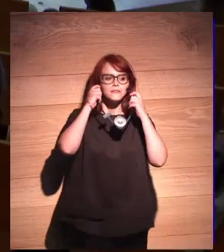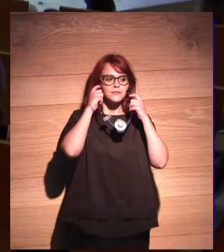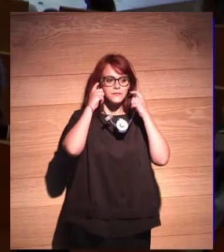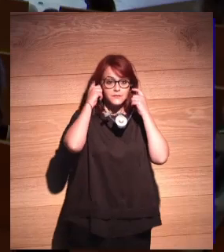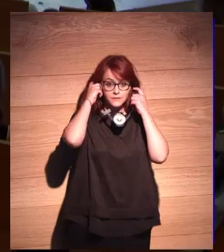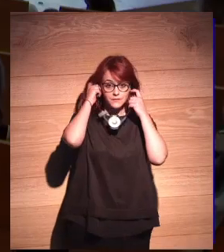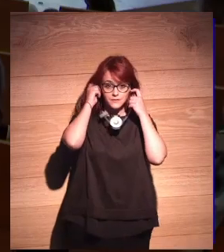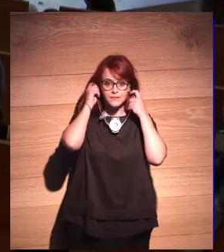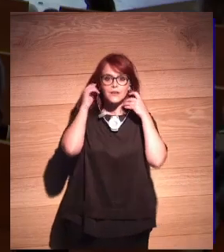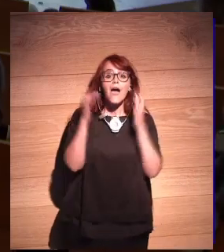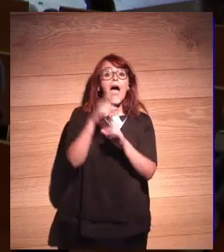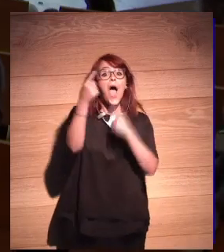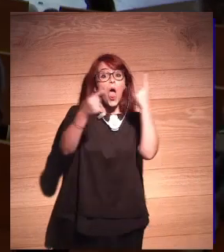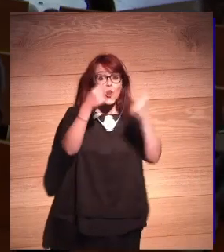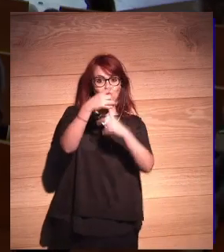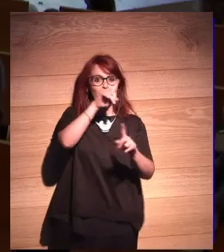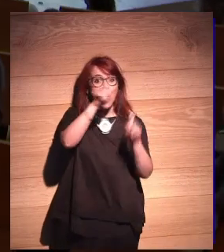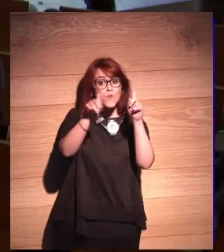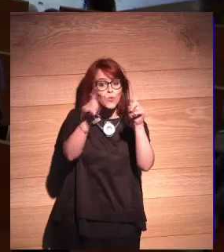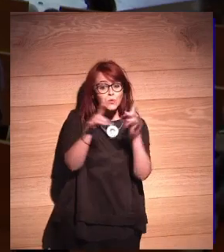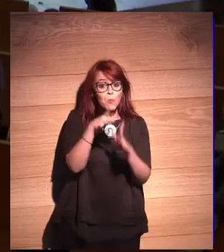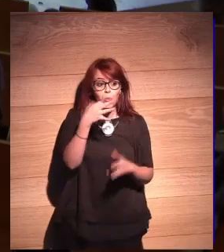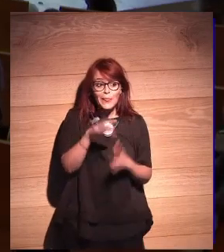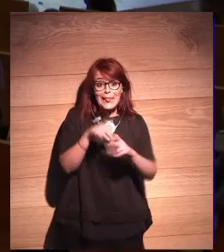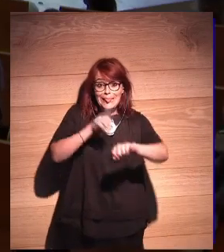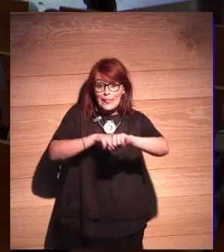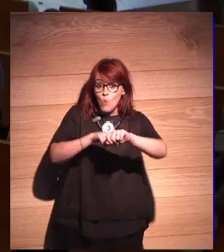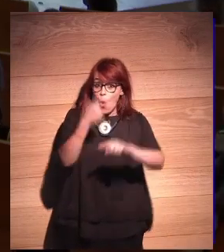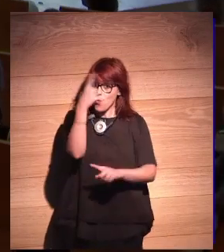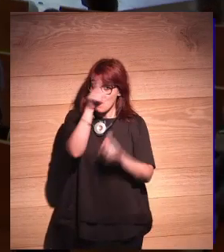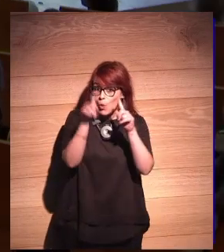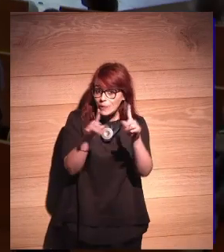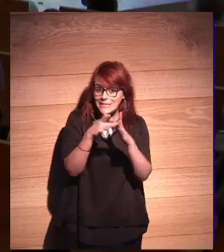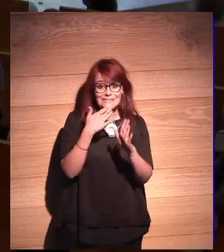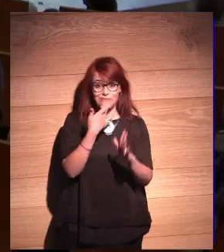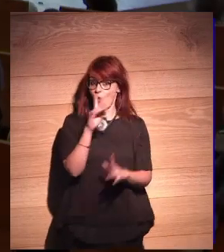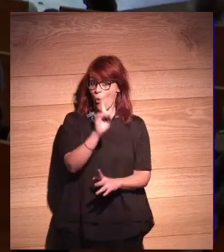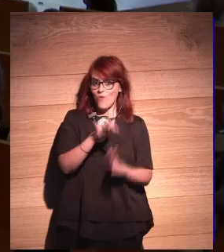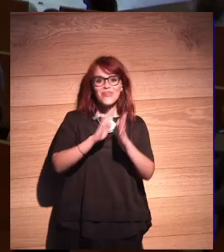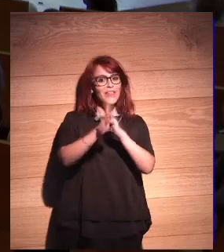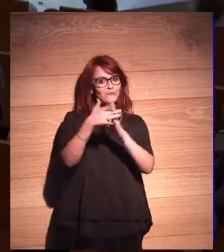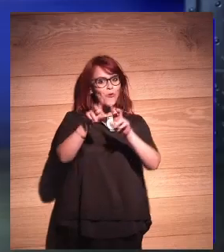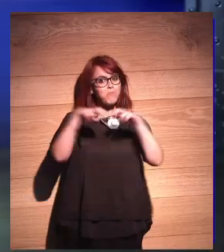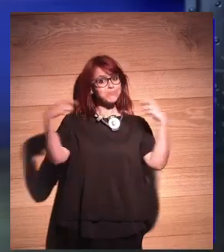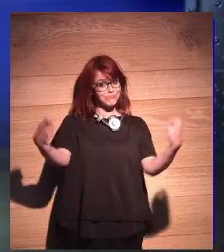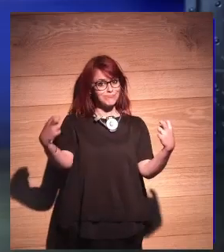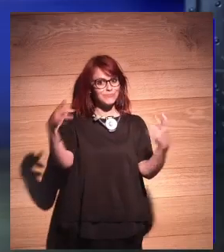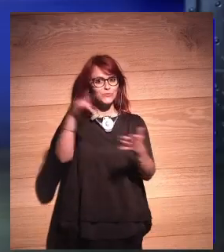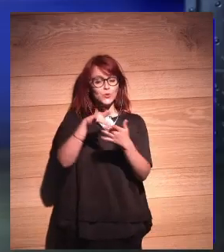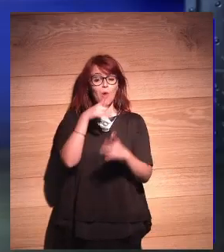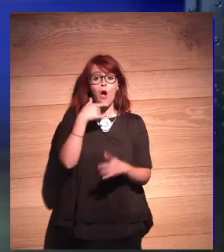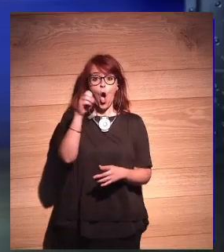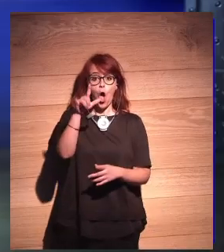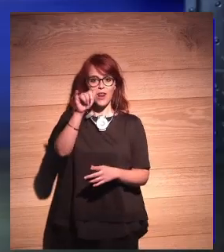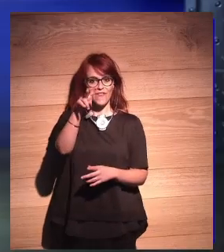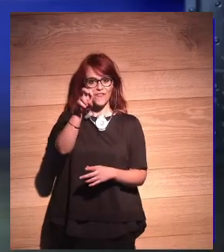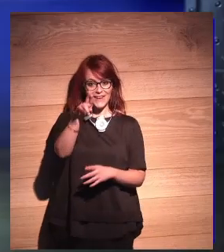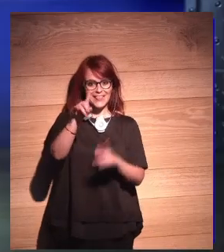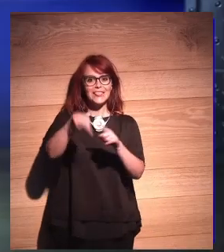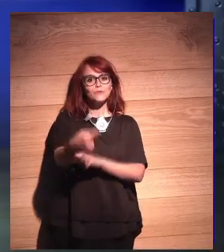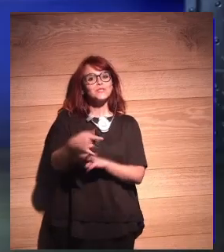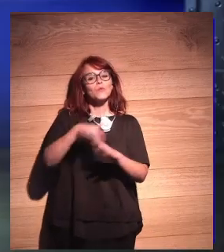Algunas preguntas. Any question? Does anybody have any questions? If not, we can go straight to our